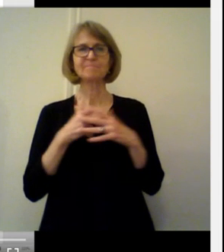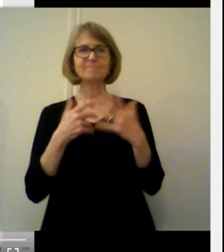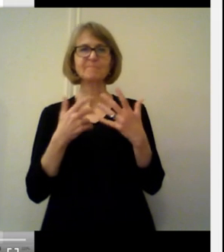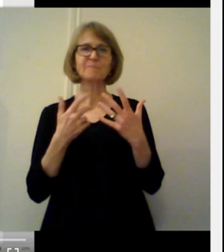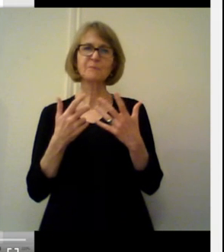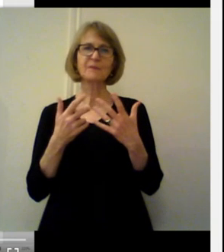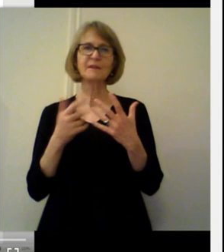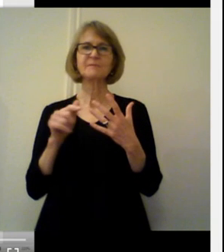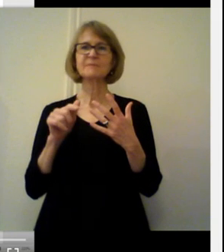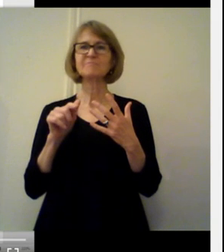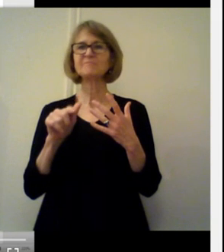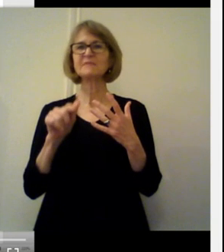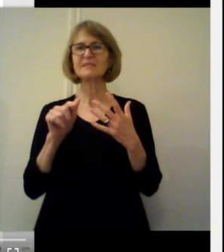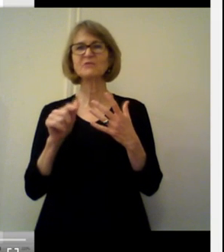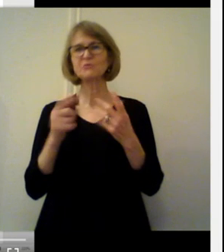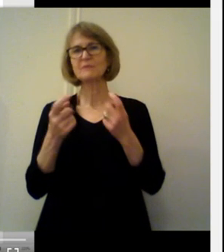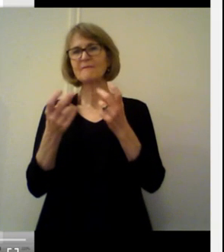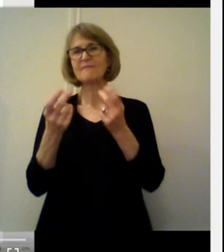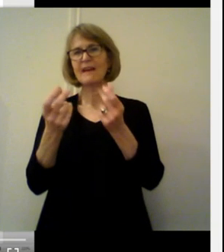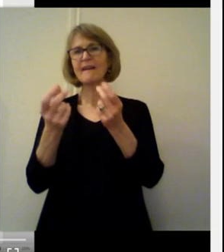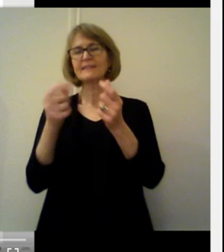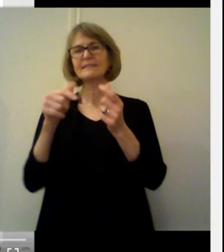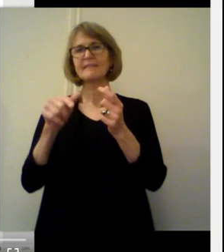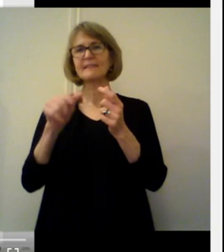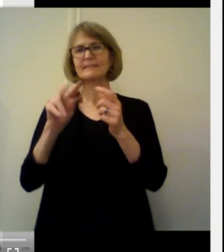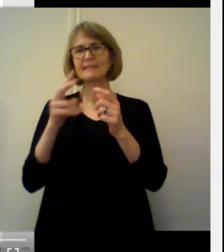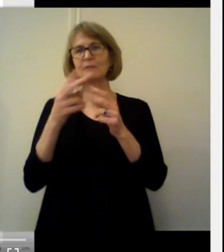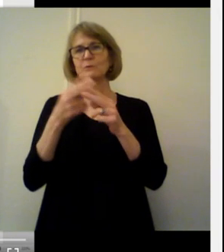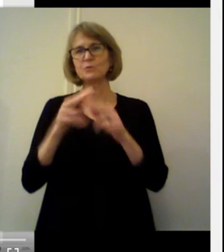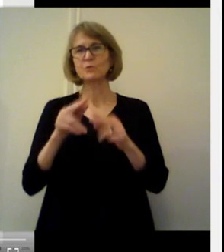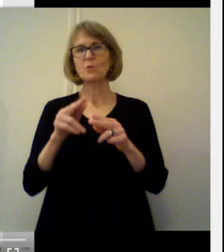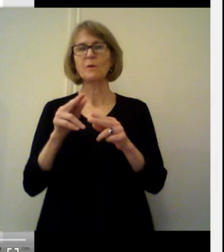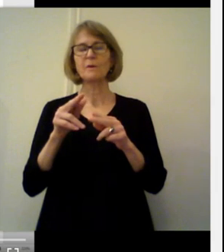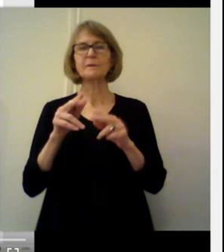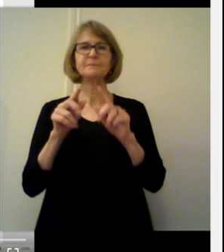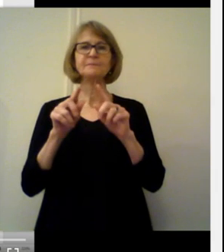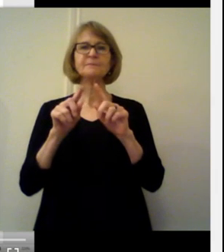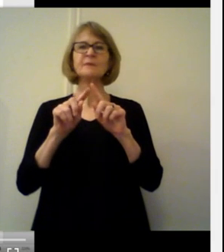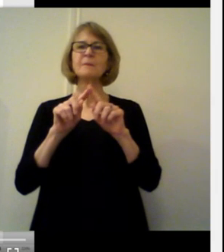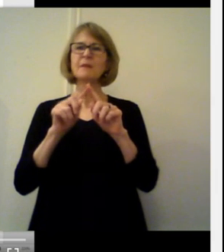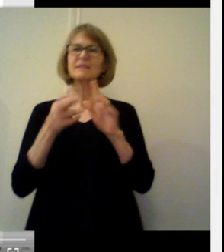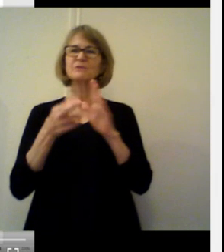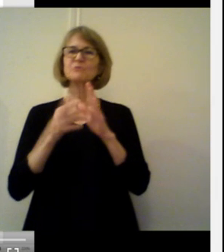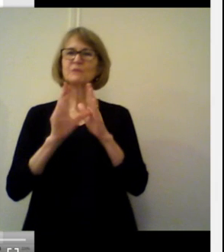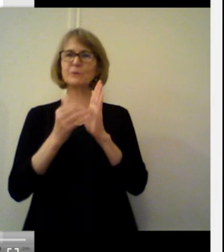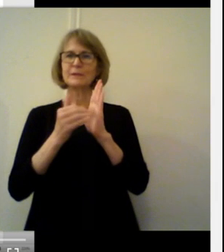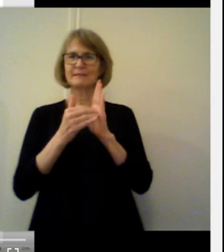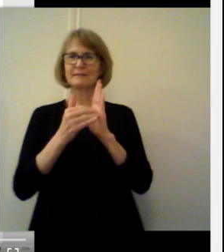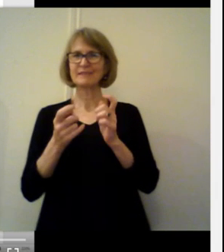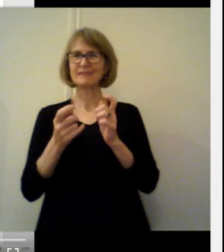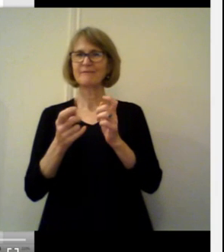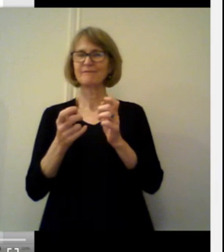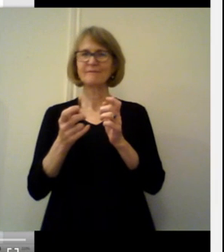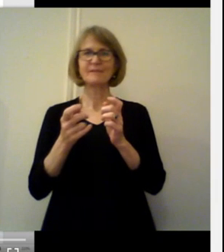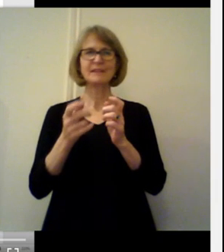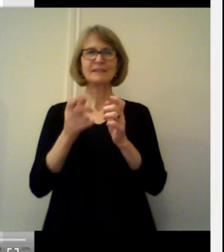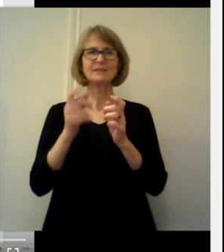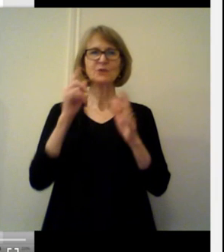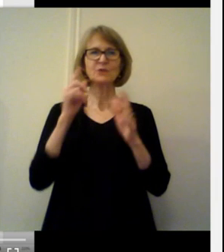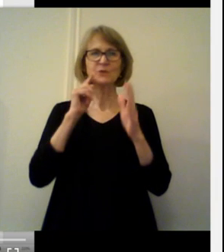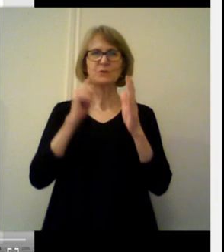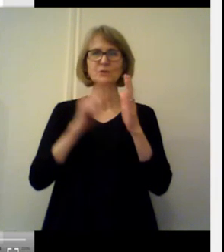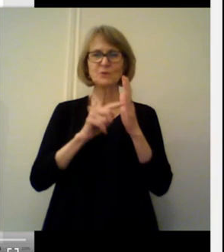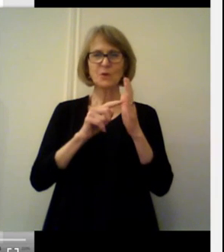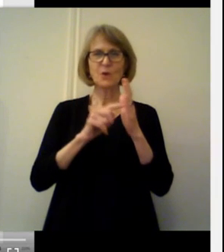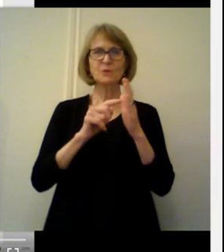be real quick. All right, so let's recap over here. I went through this kind of quick. So look at this. Notice that x, it's an inscribed